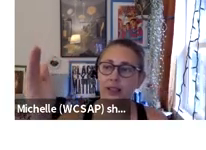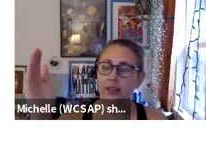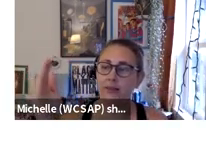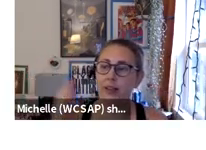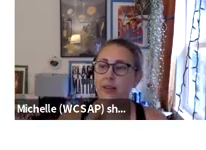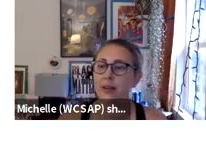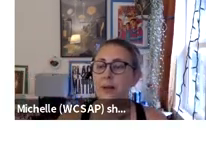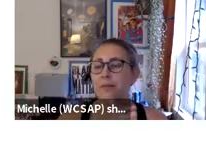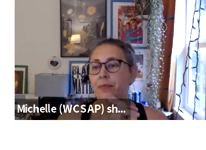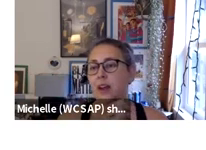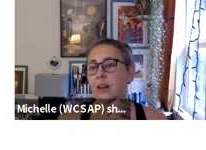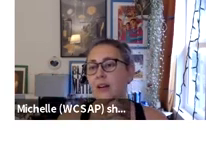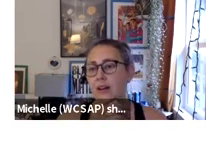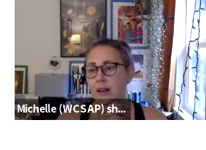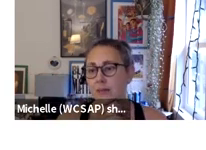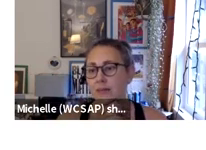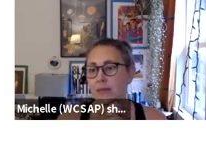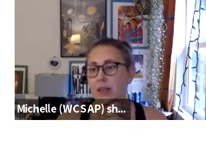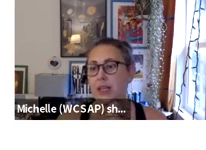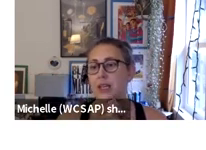their healing, right? That